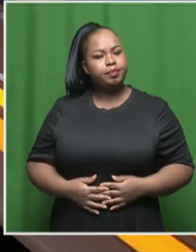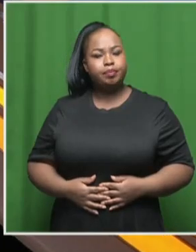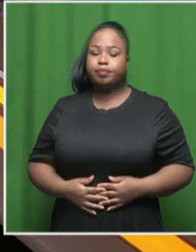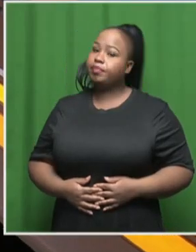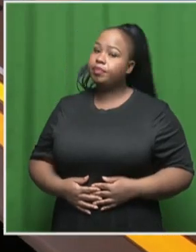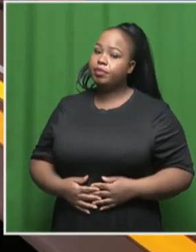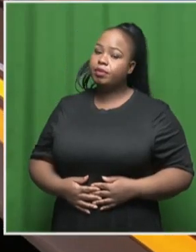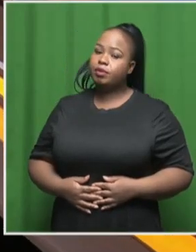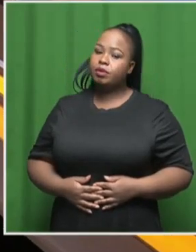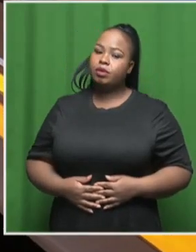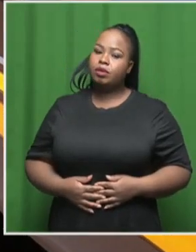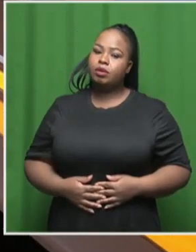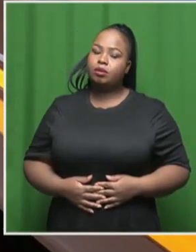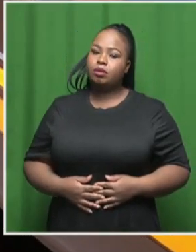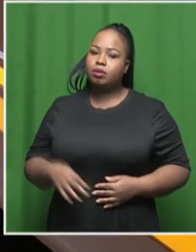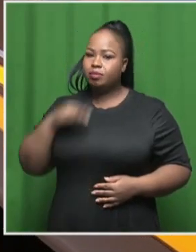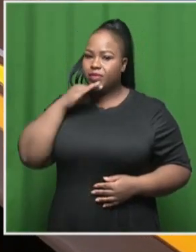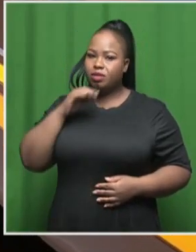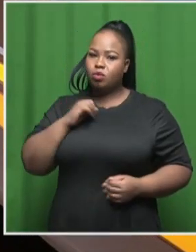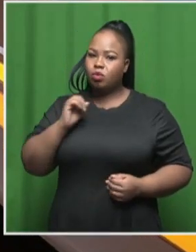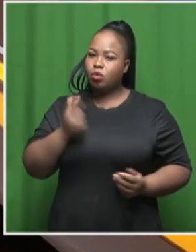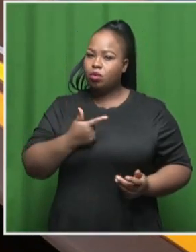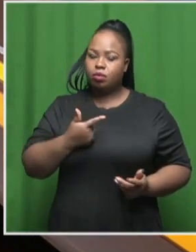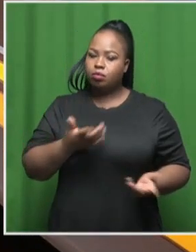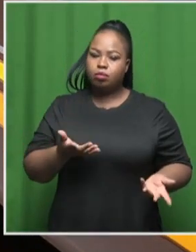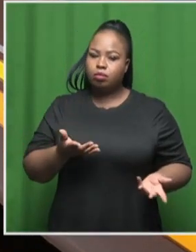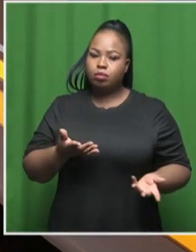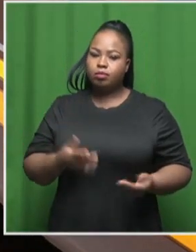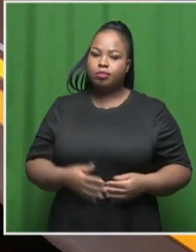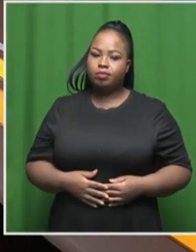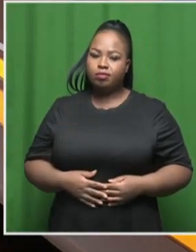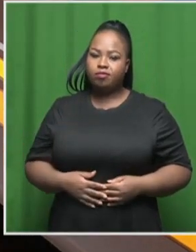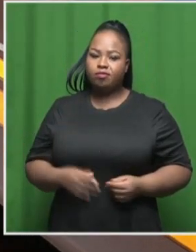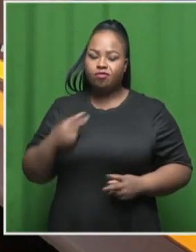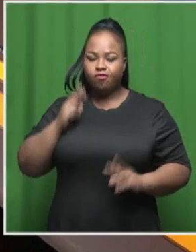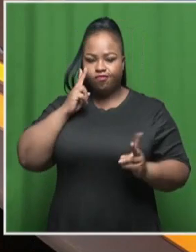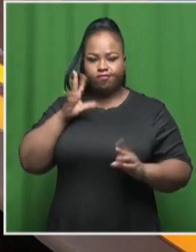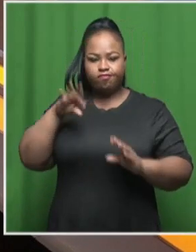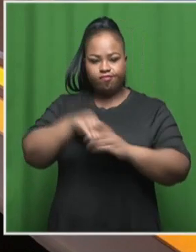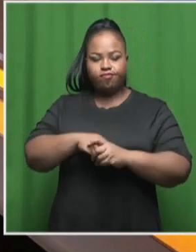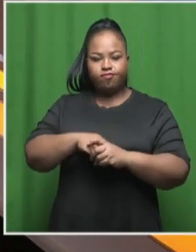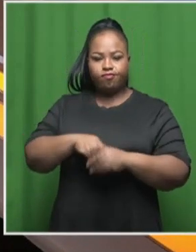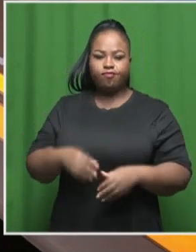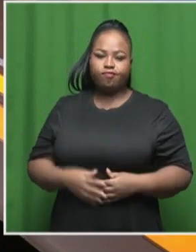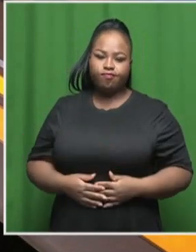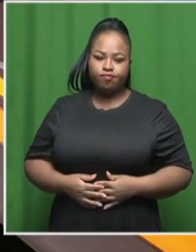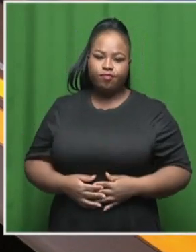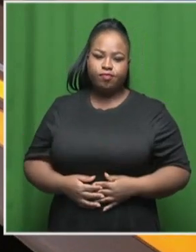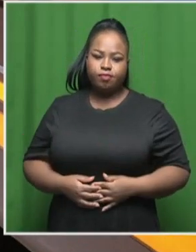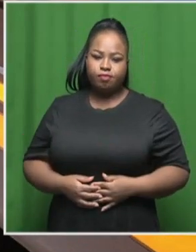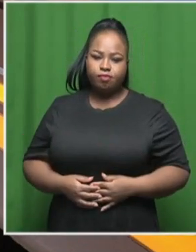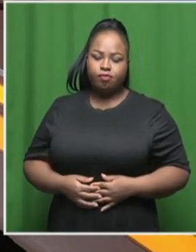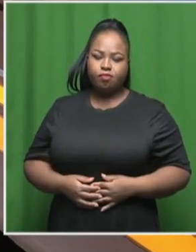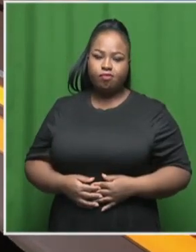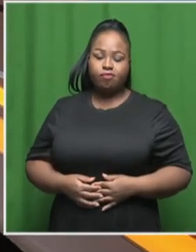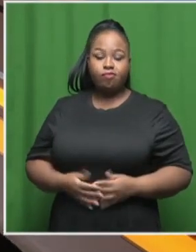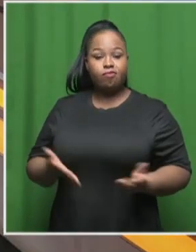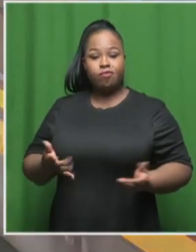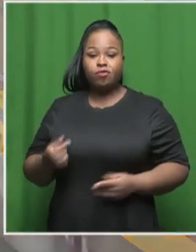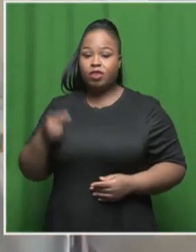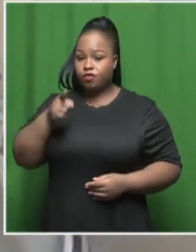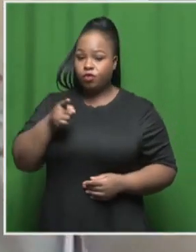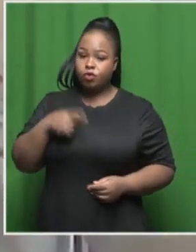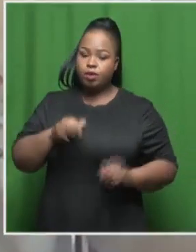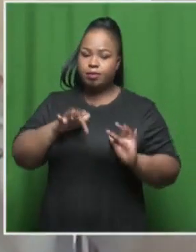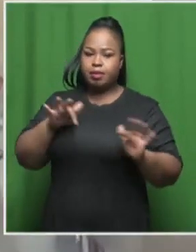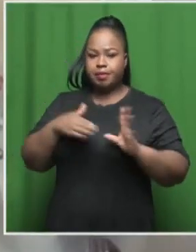Do you mean artists or guests? From the public? Well, as a guest to be a part of the convention, yeah. Well, if you're a